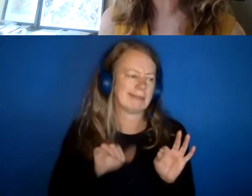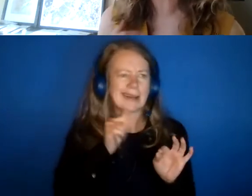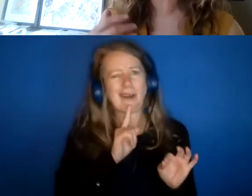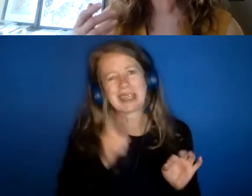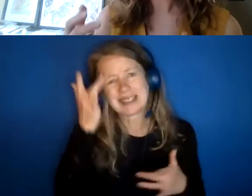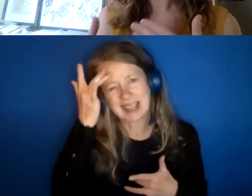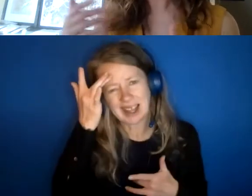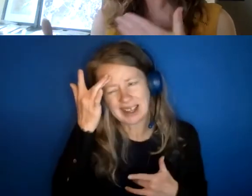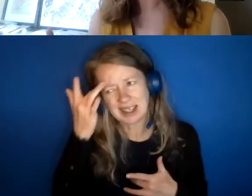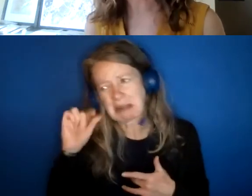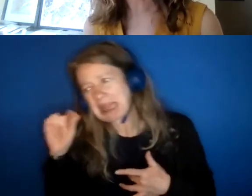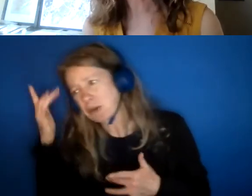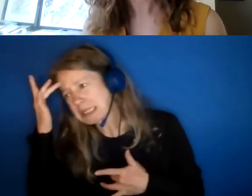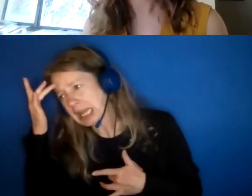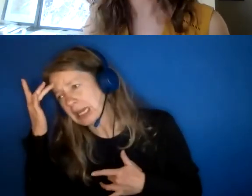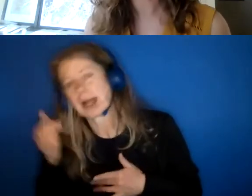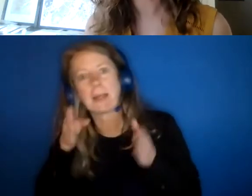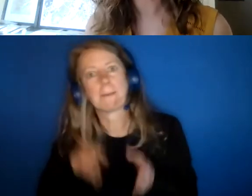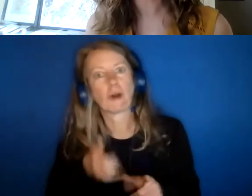really sick, and wait.